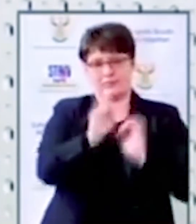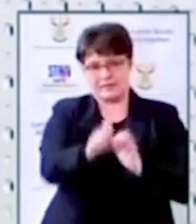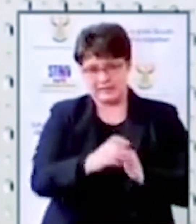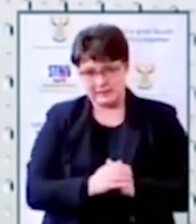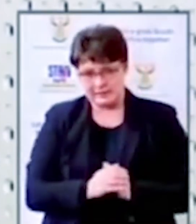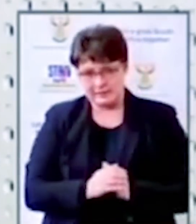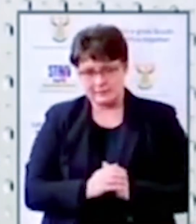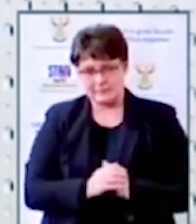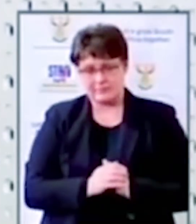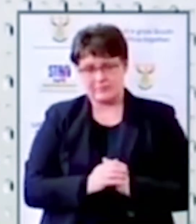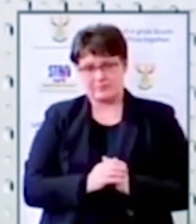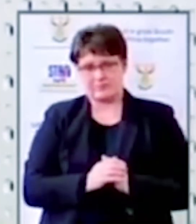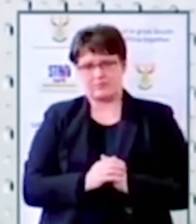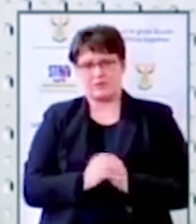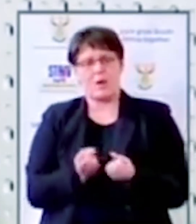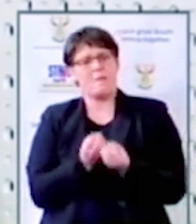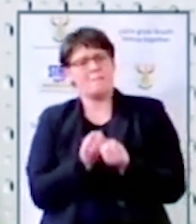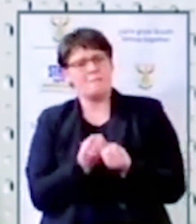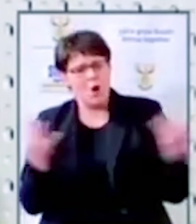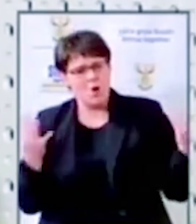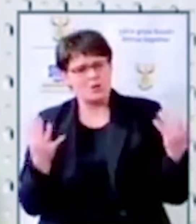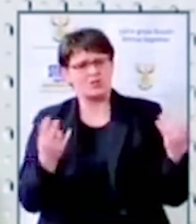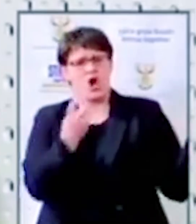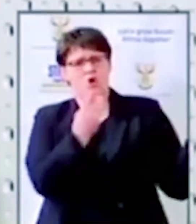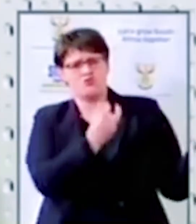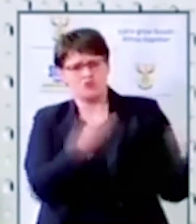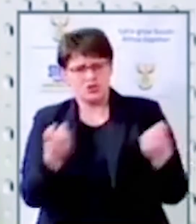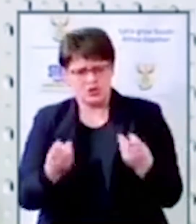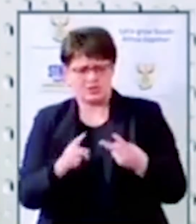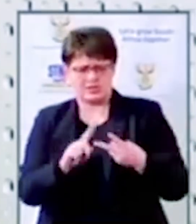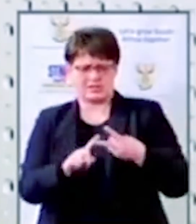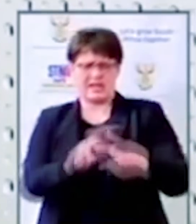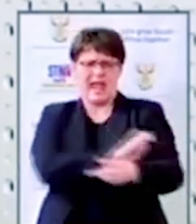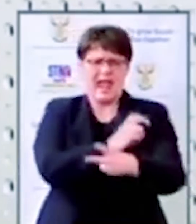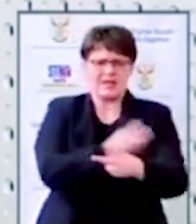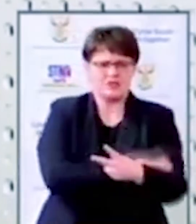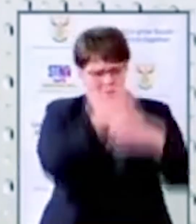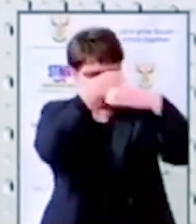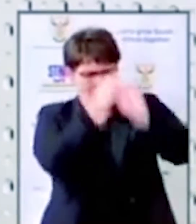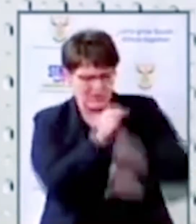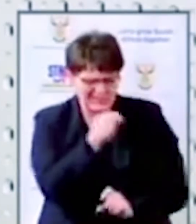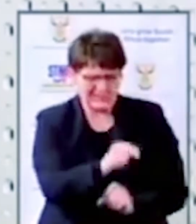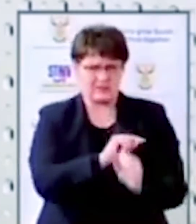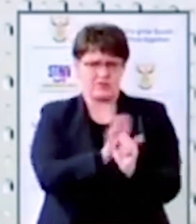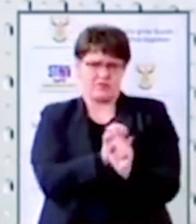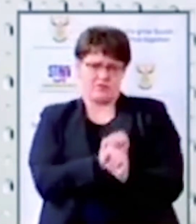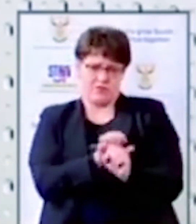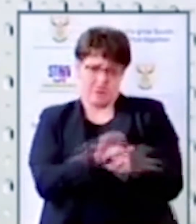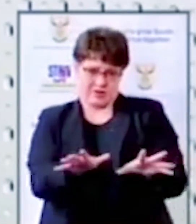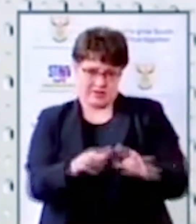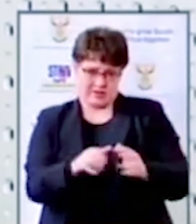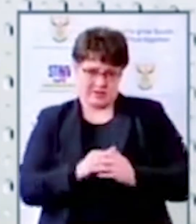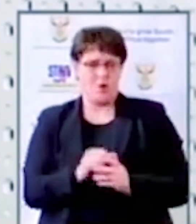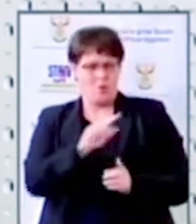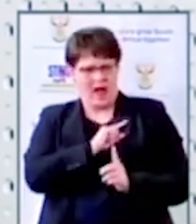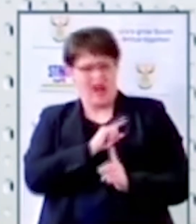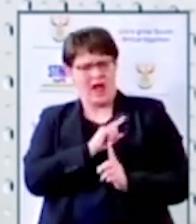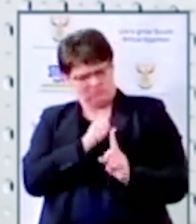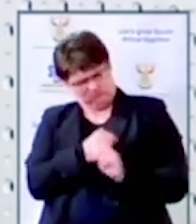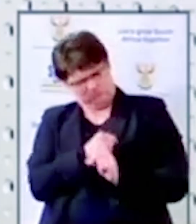Most of our energies and resources have been focused on COVID-19 as we fight this